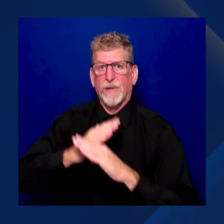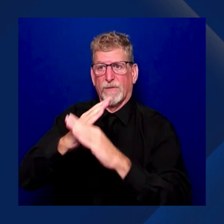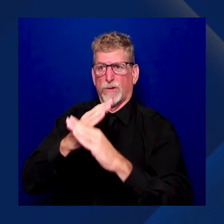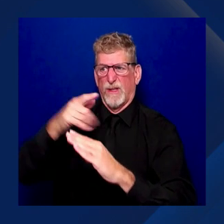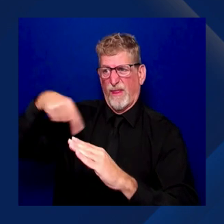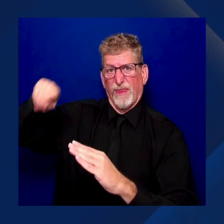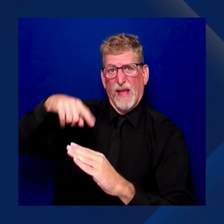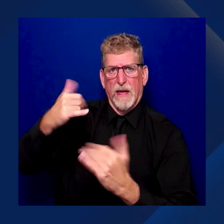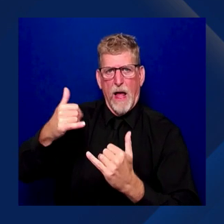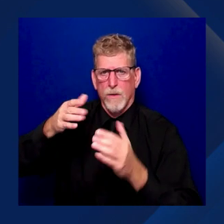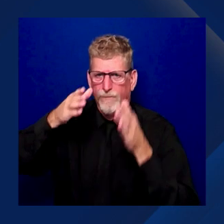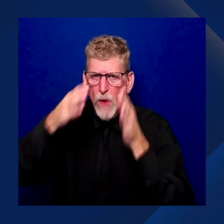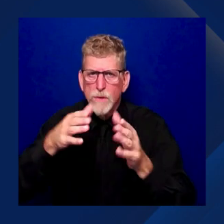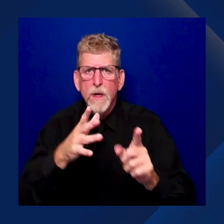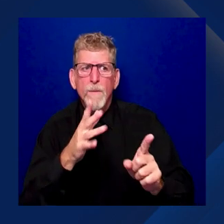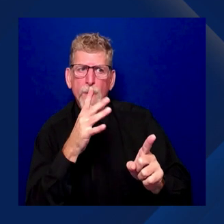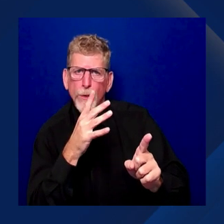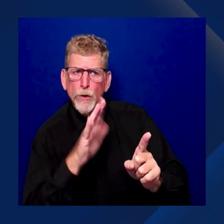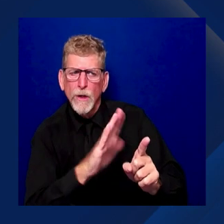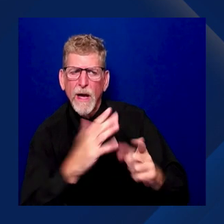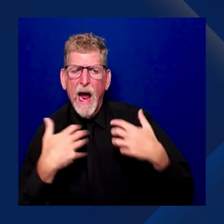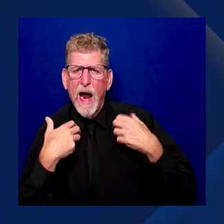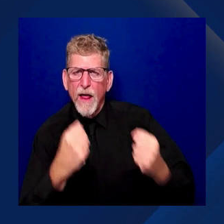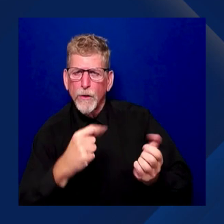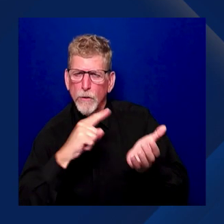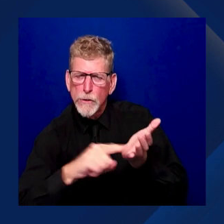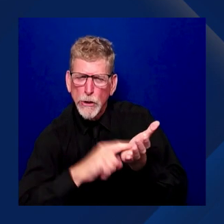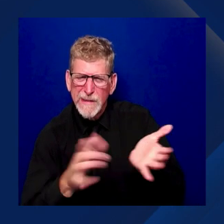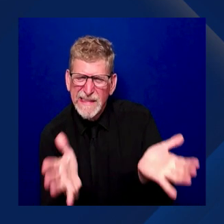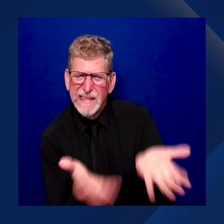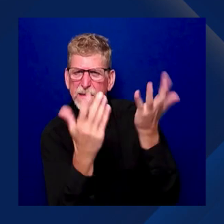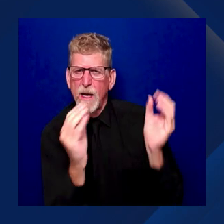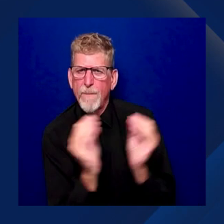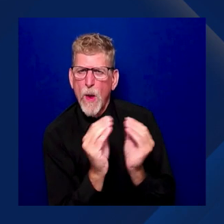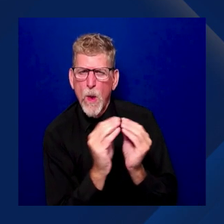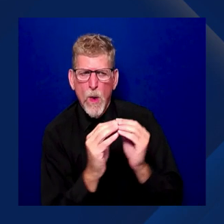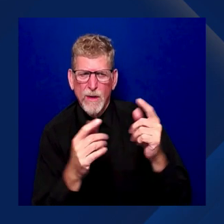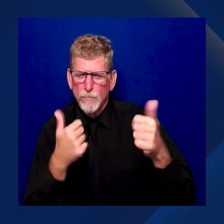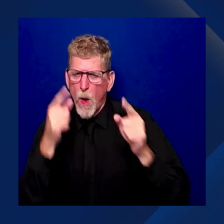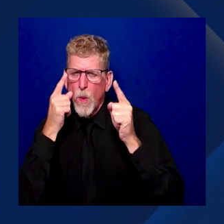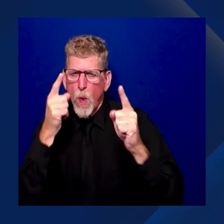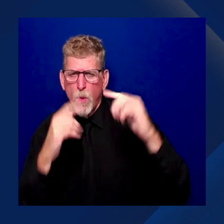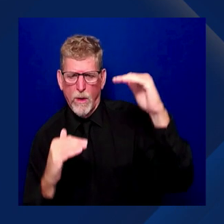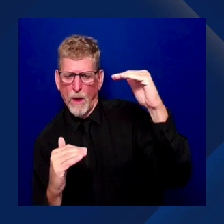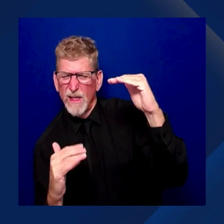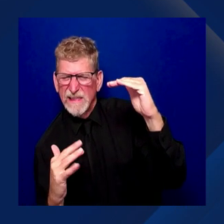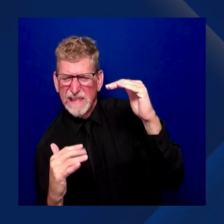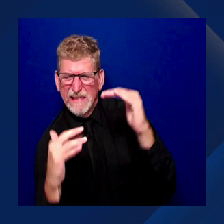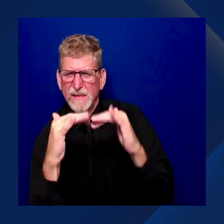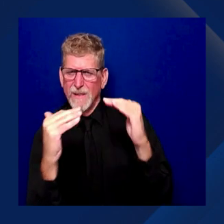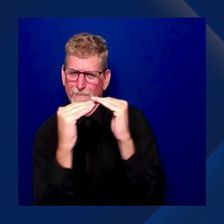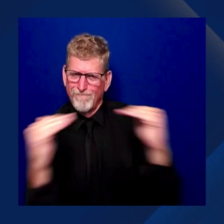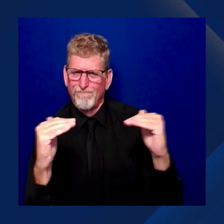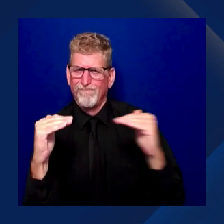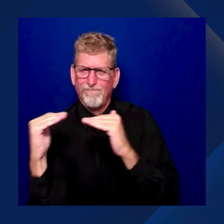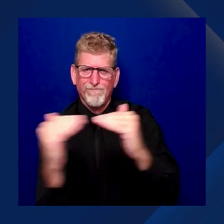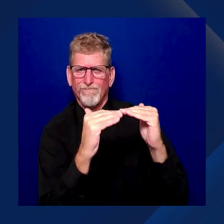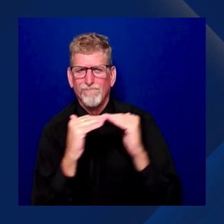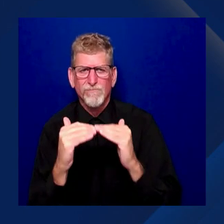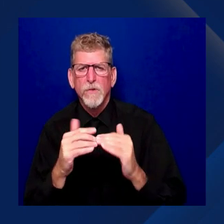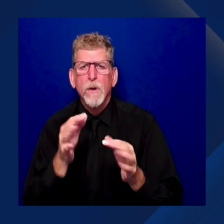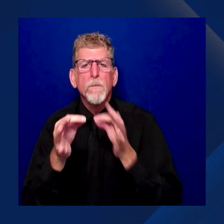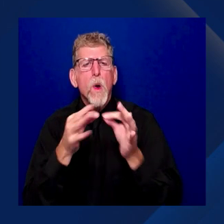health equity. We will talk further about the specifics of the Build Back Better Act's provision and why they're so